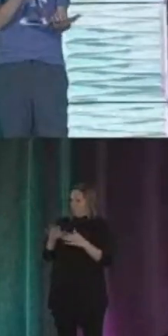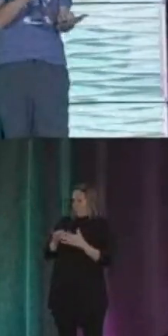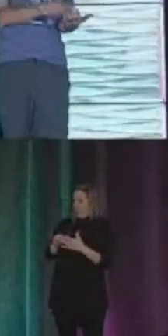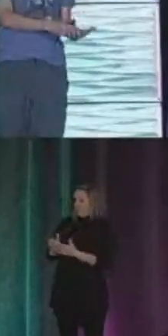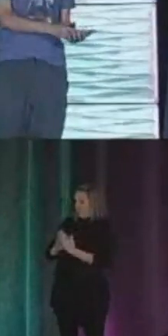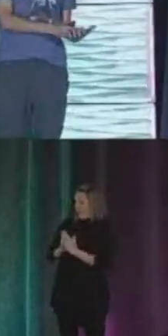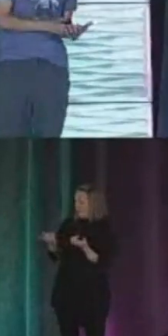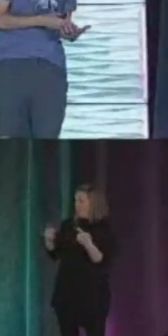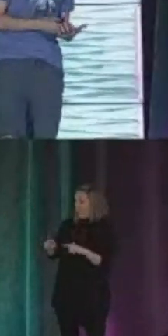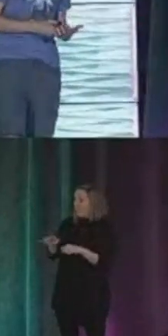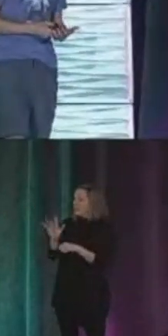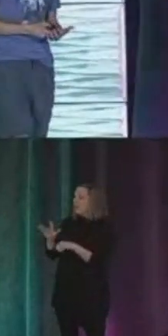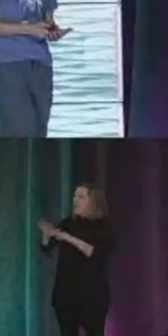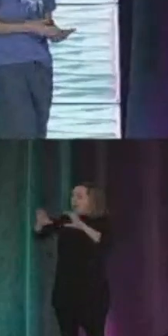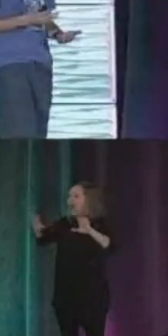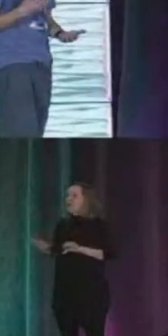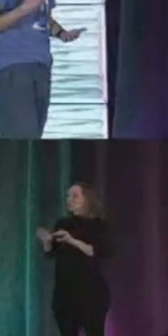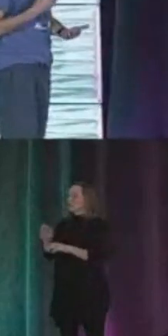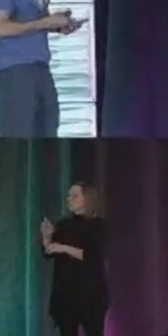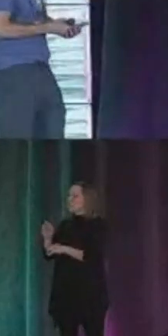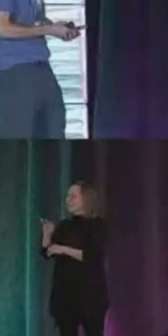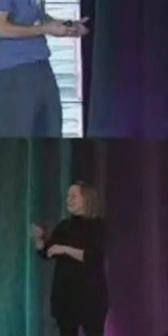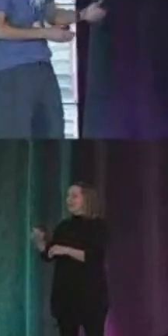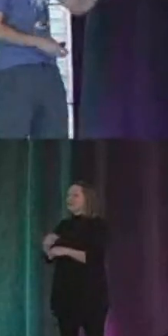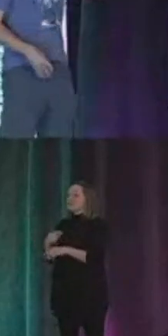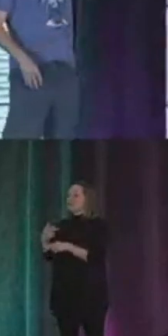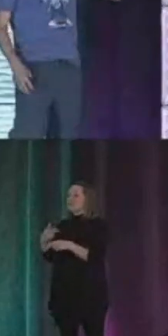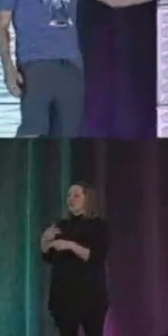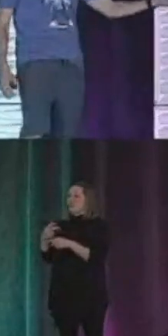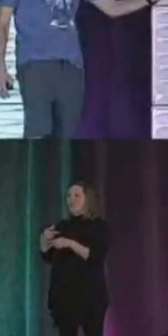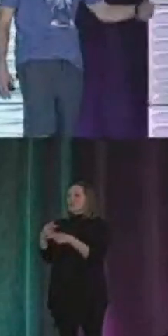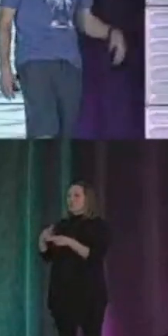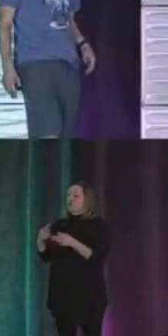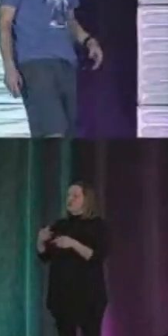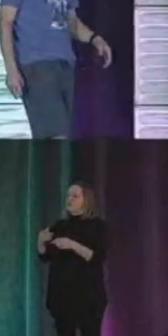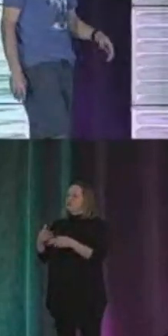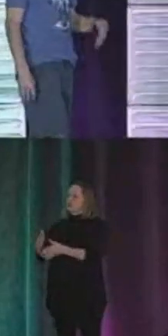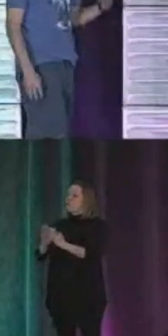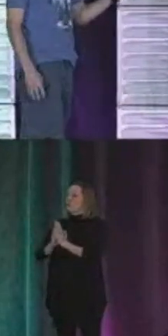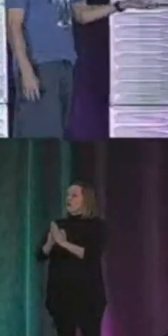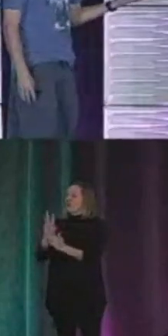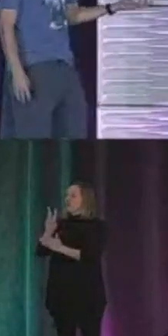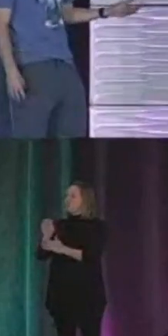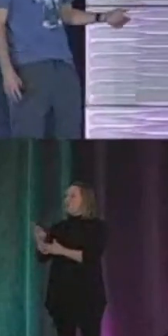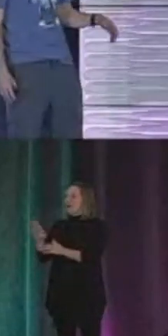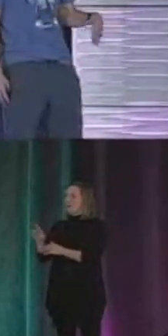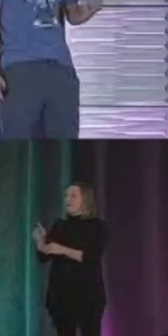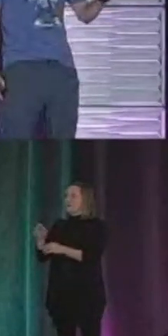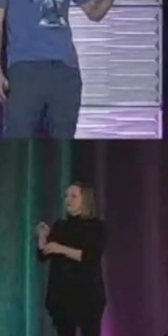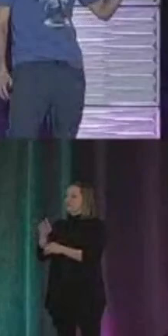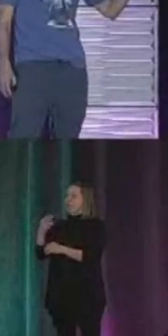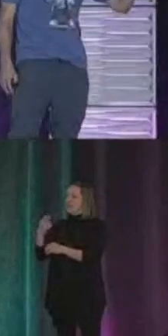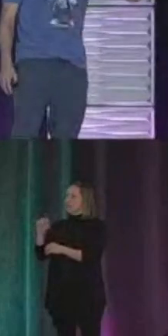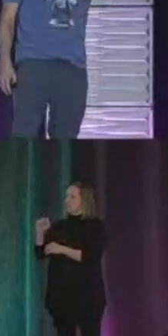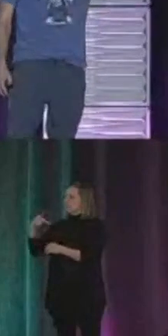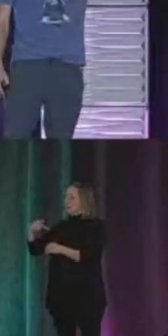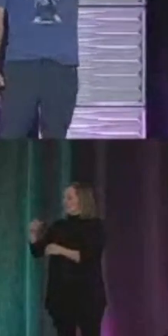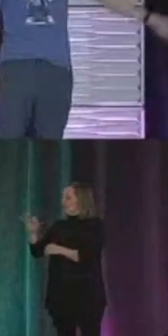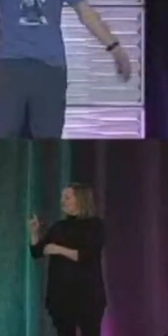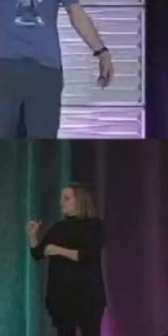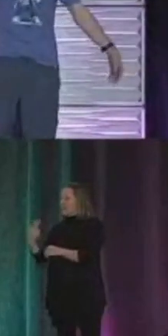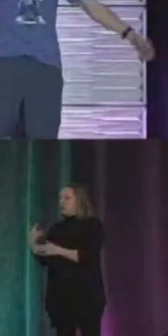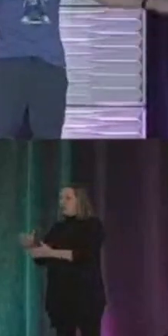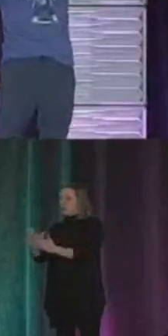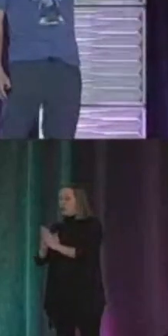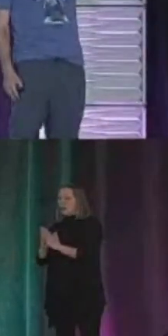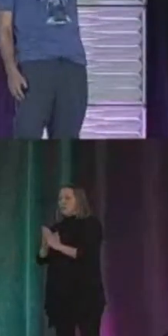it's going to hit your action. Remix is going to manage calling this for you with a request, a web HTTP fetch request. And you do whatever